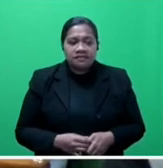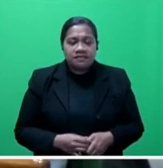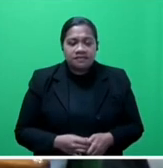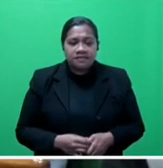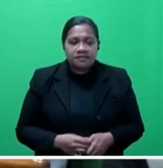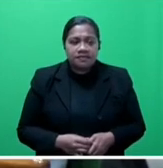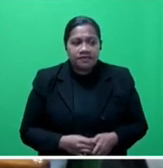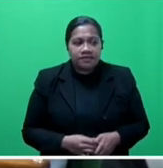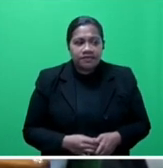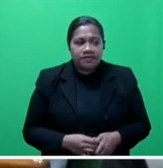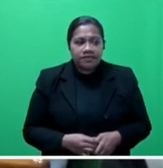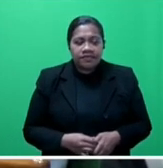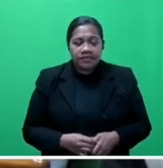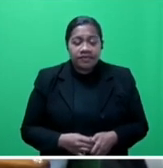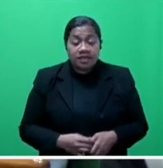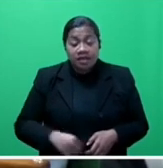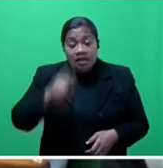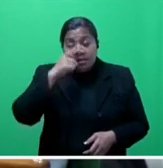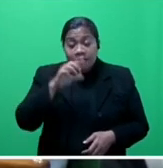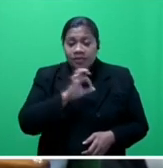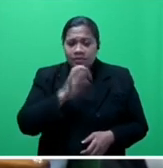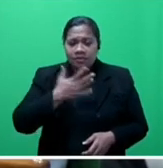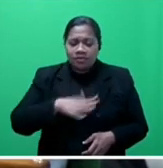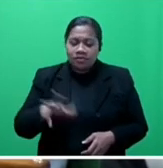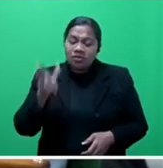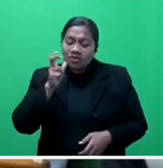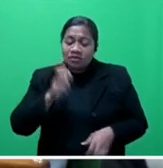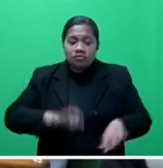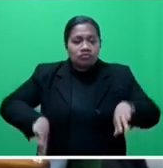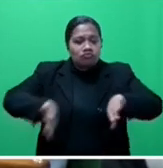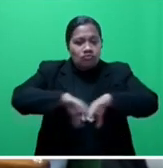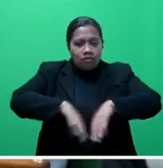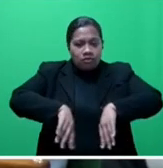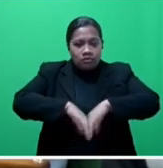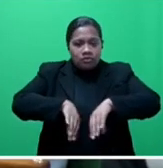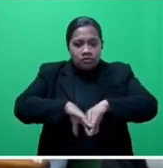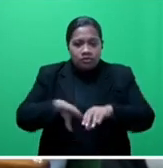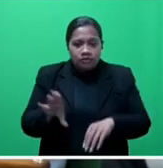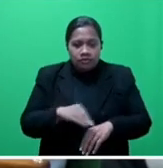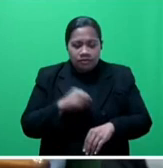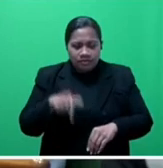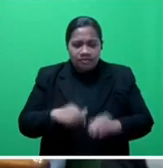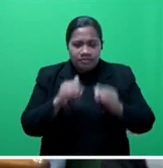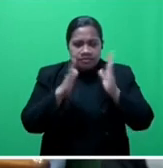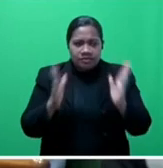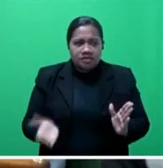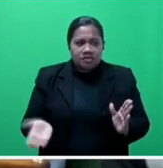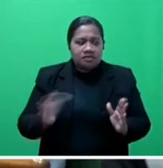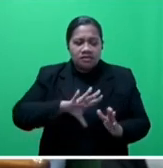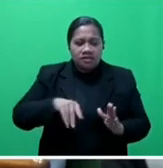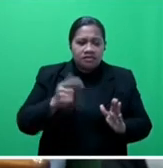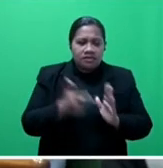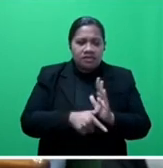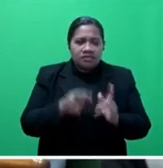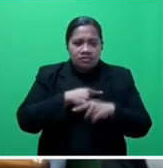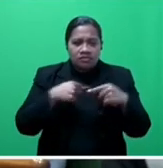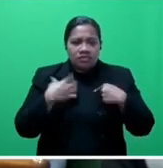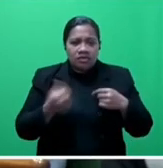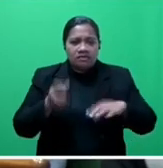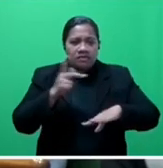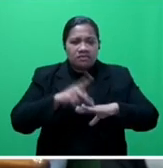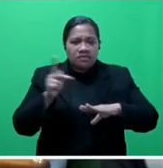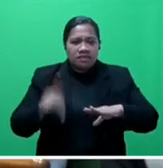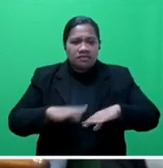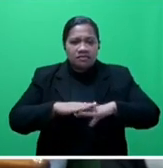game. Our people do not want to listen to the rubbish that comes from this House every time we have a parliamentary sitting. Hurling